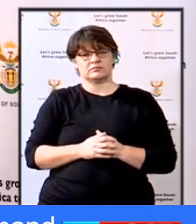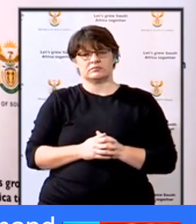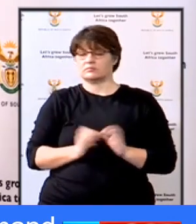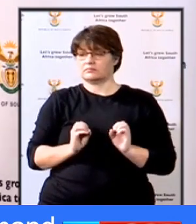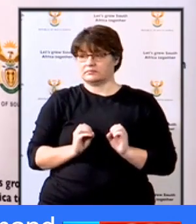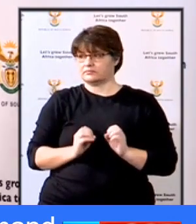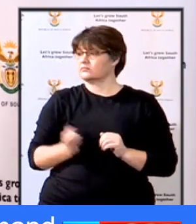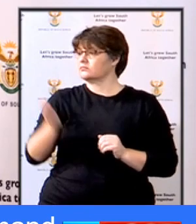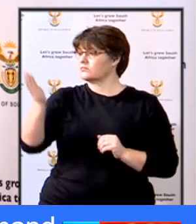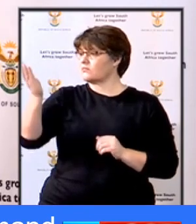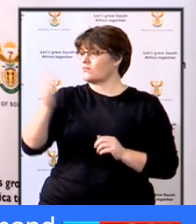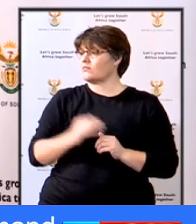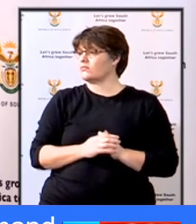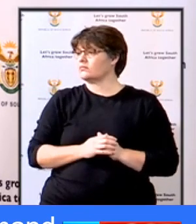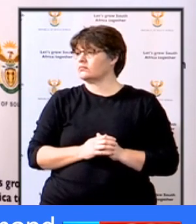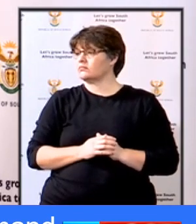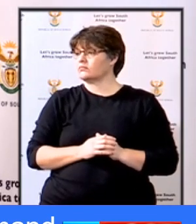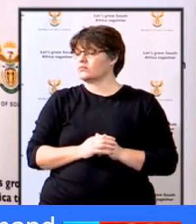Okay.